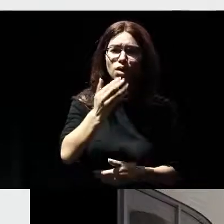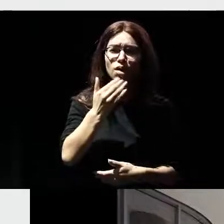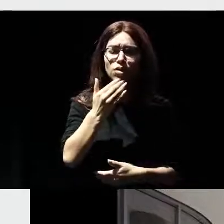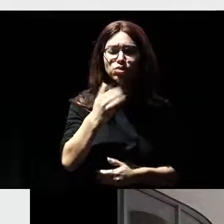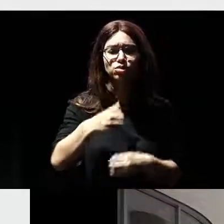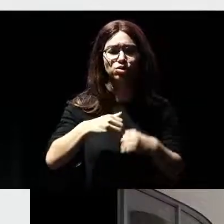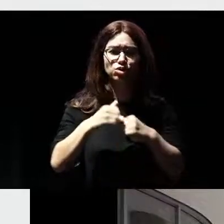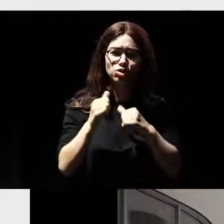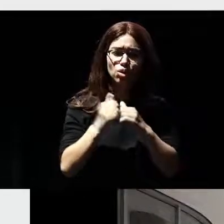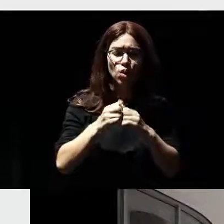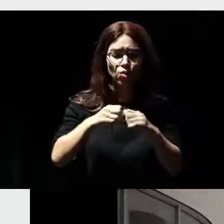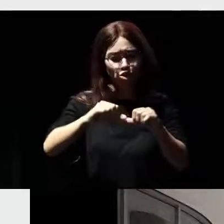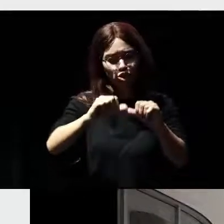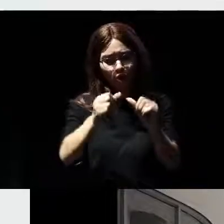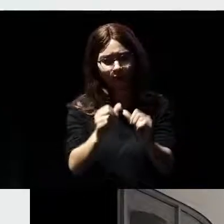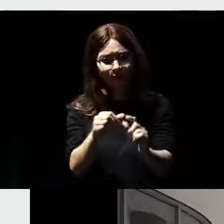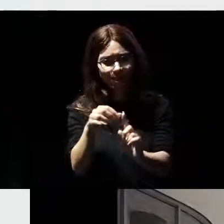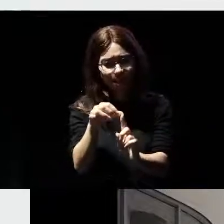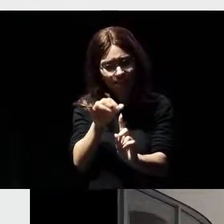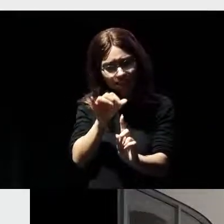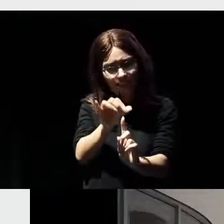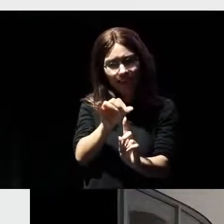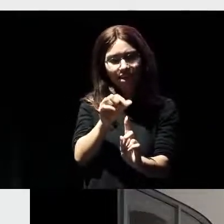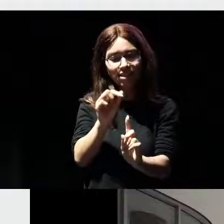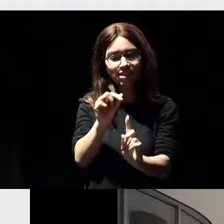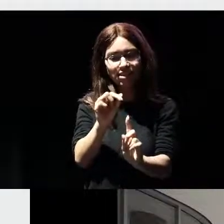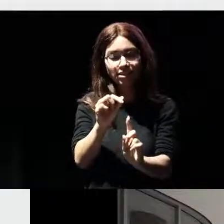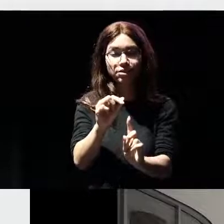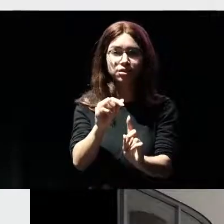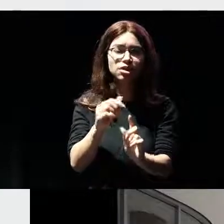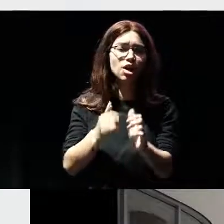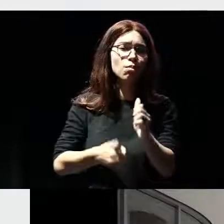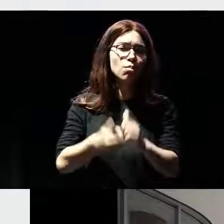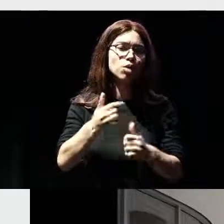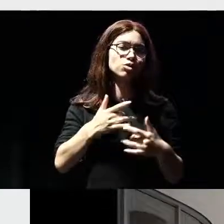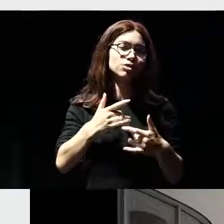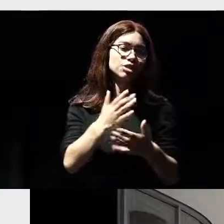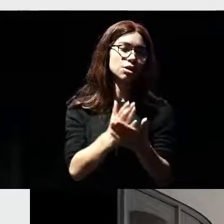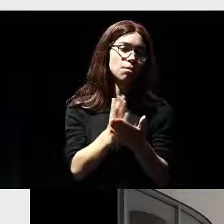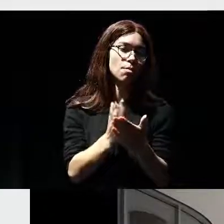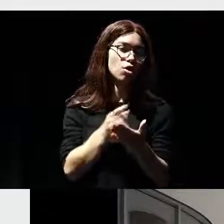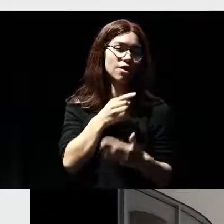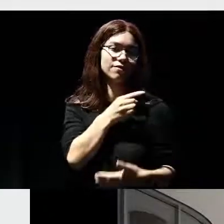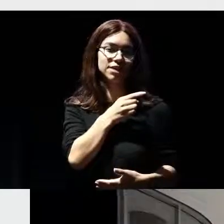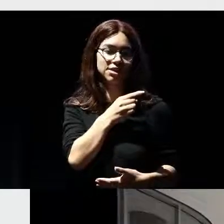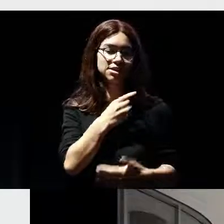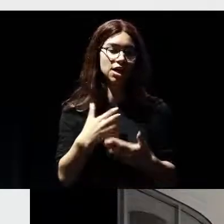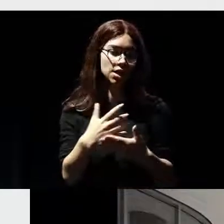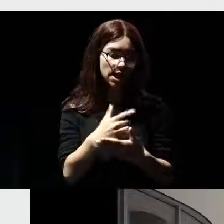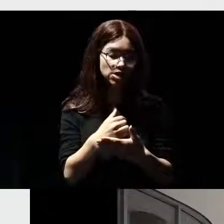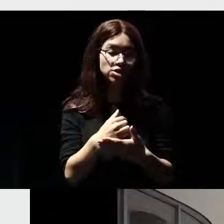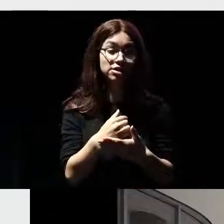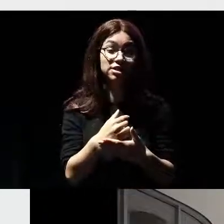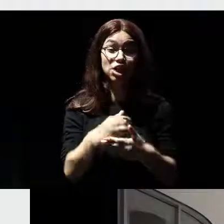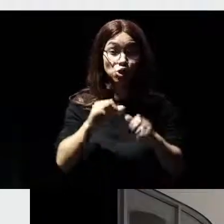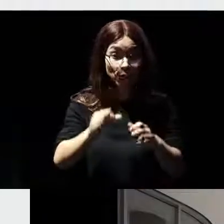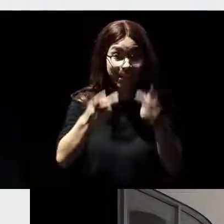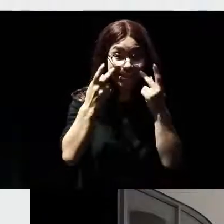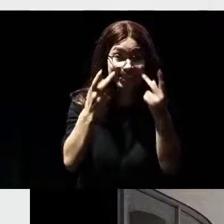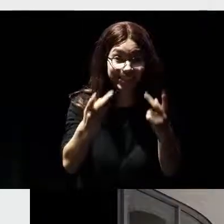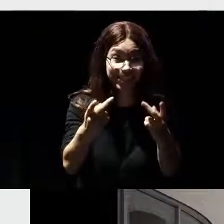stone carvings, and that makes up at least the most traditional part of this contemporary collection, is